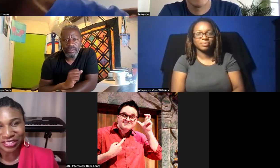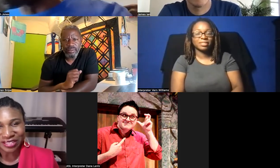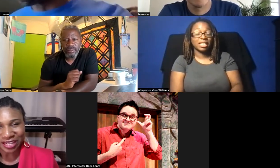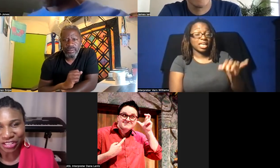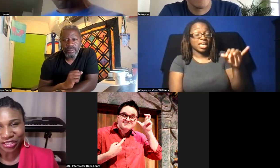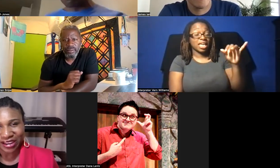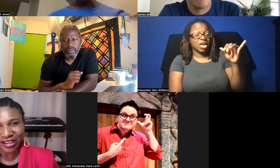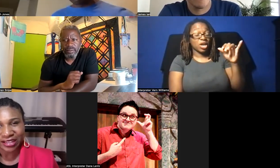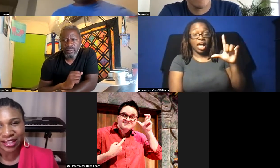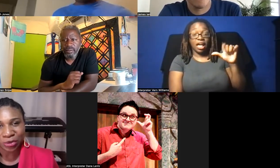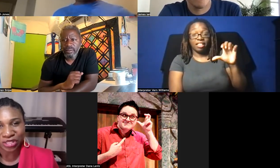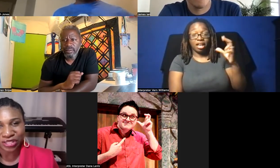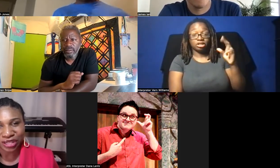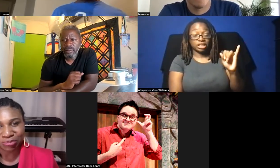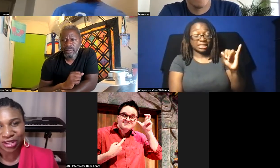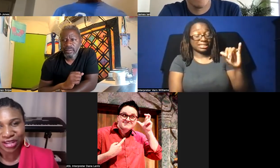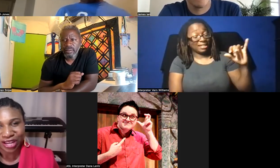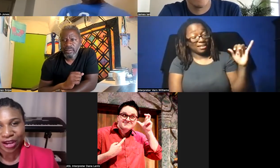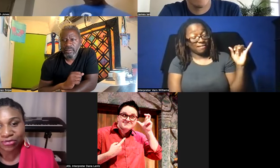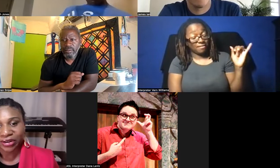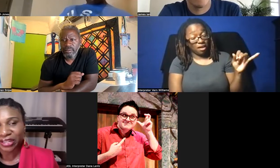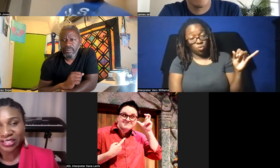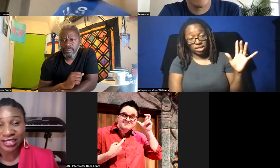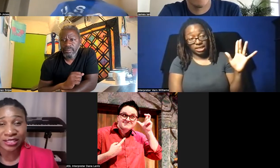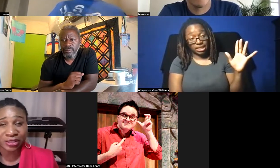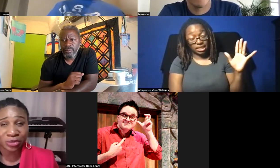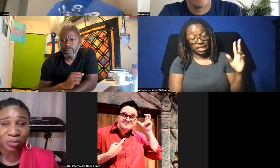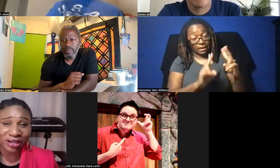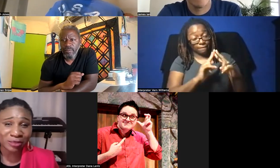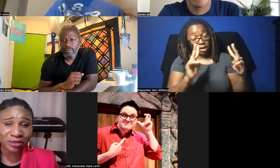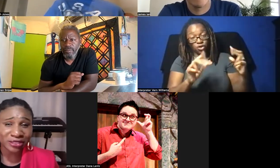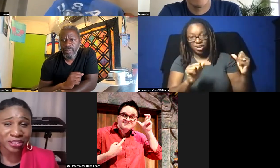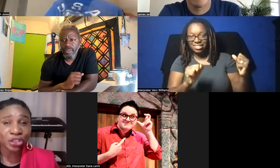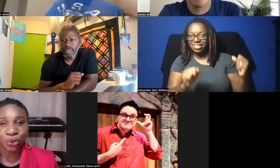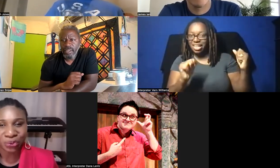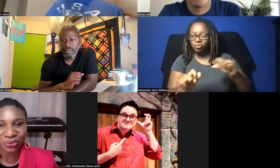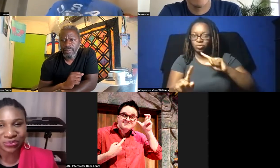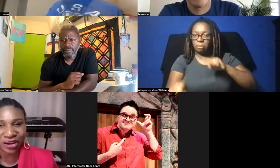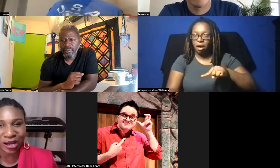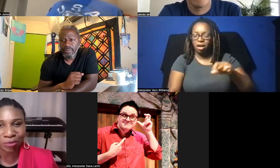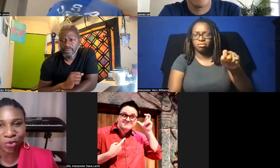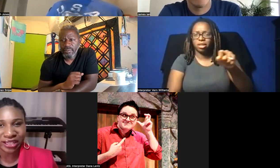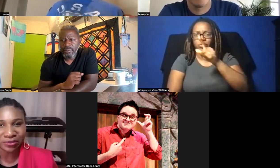This is Lachi, and that was a very intense response because it is true.